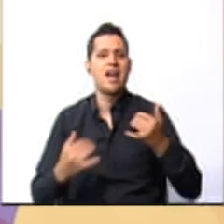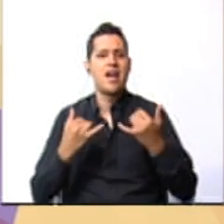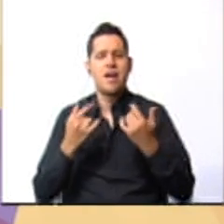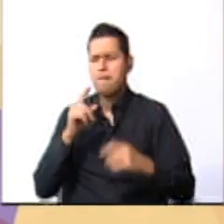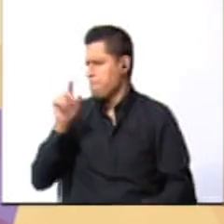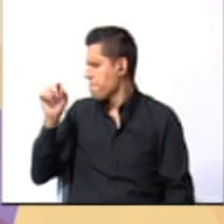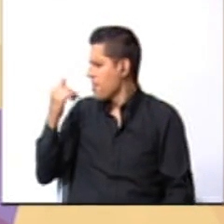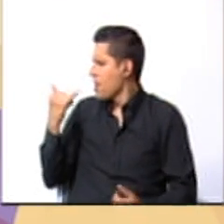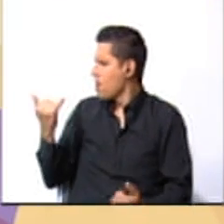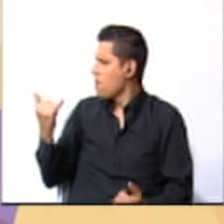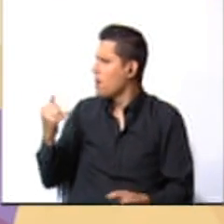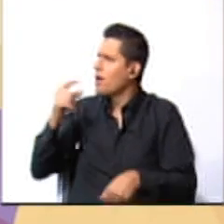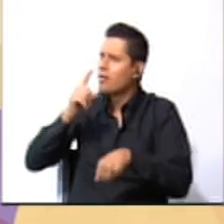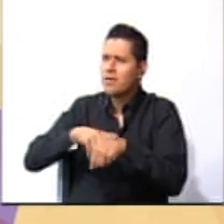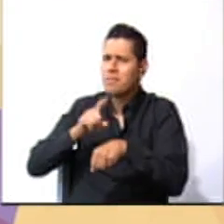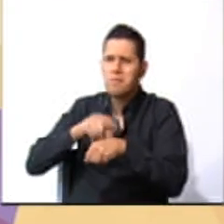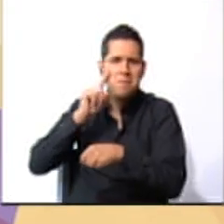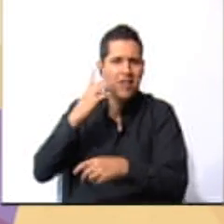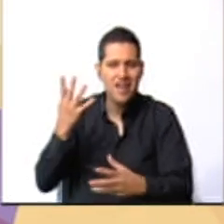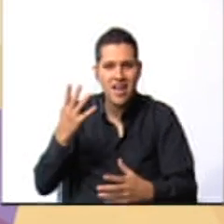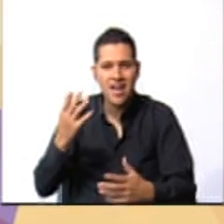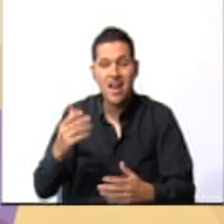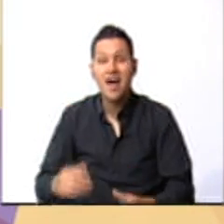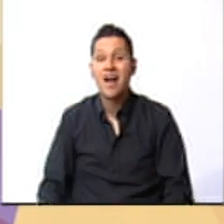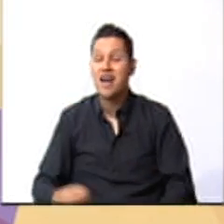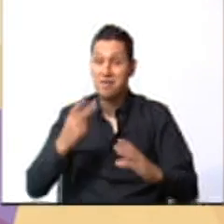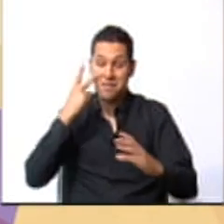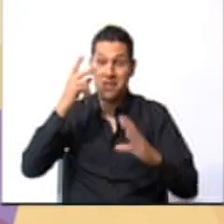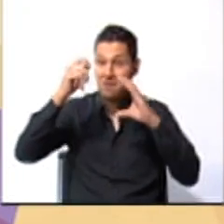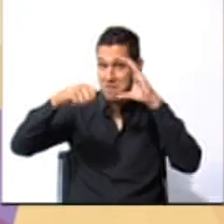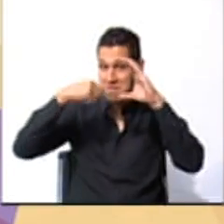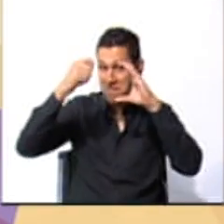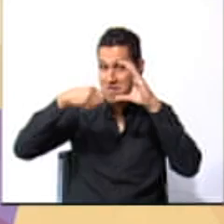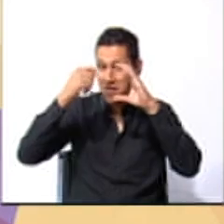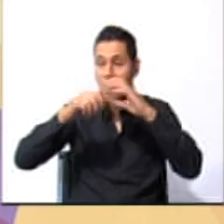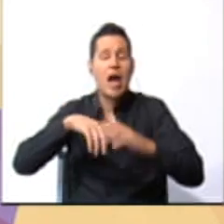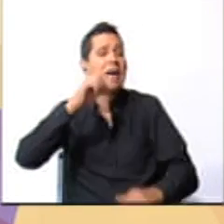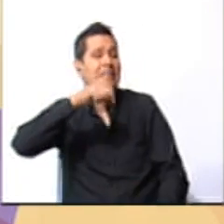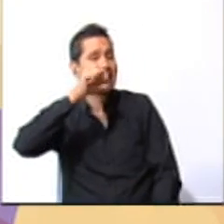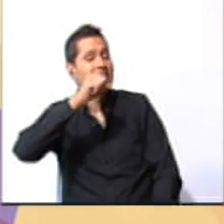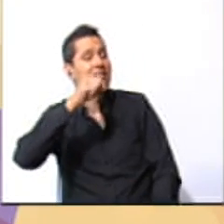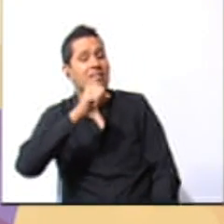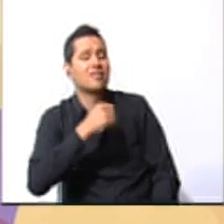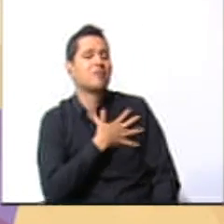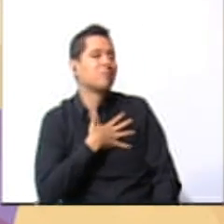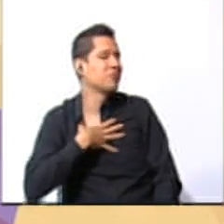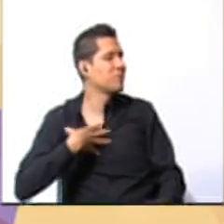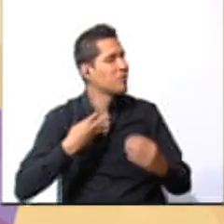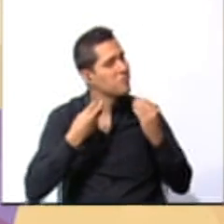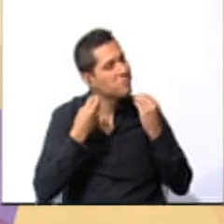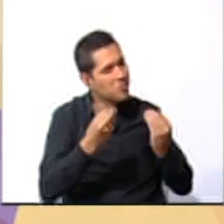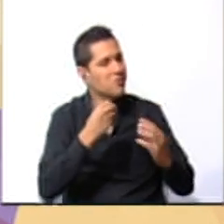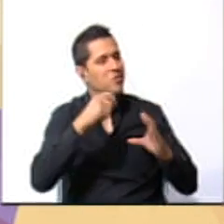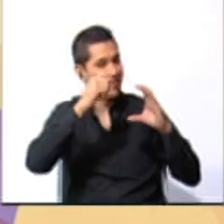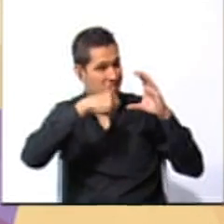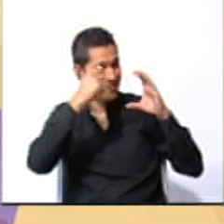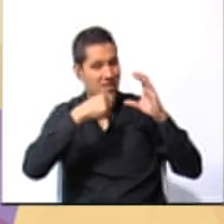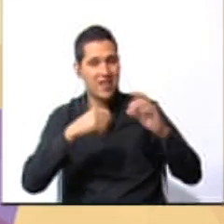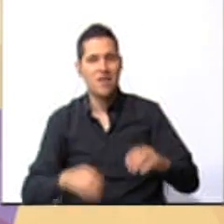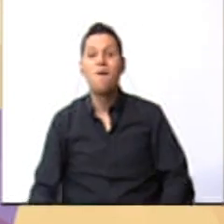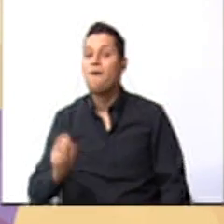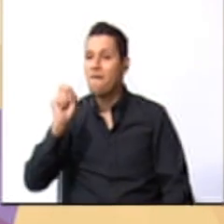Jack, it's time for UNICEF video. Oh, yes, teacher, I like it. Yes,